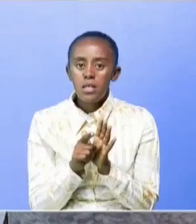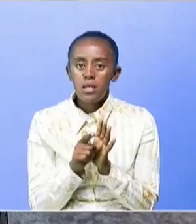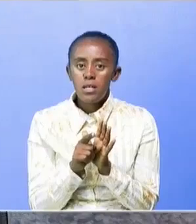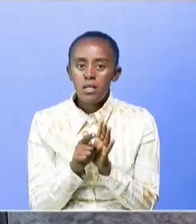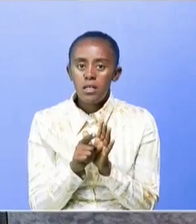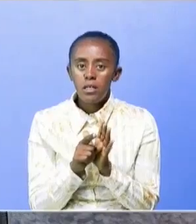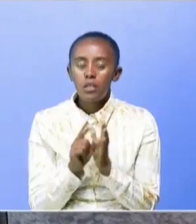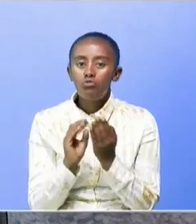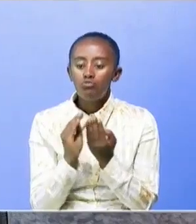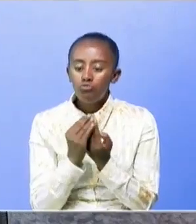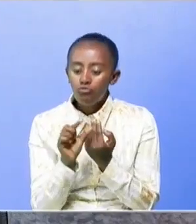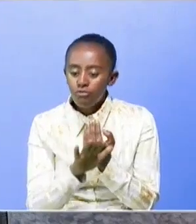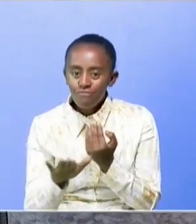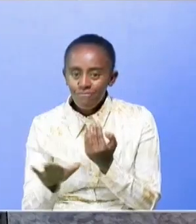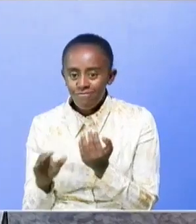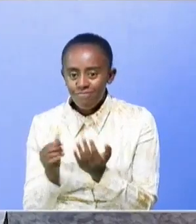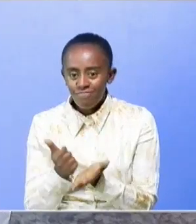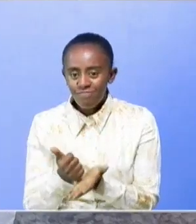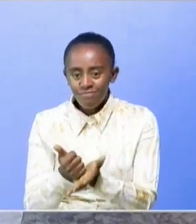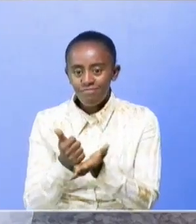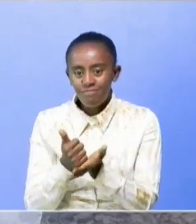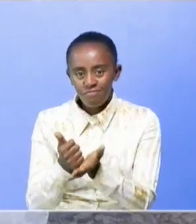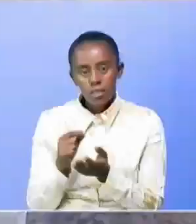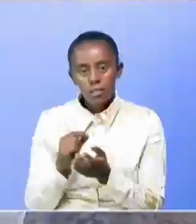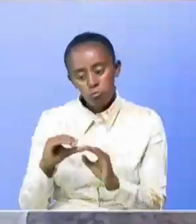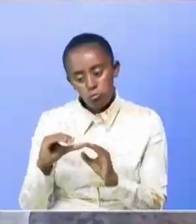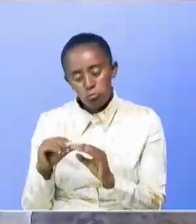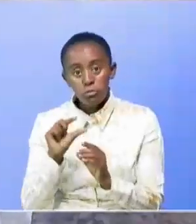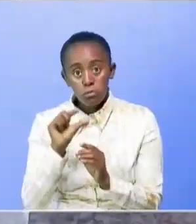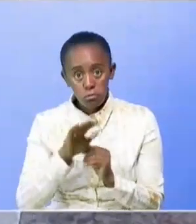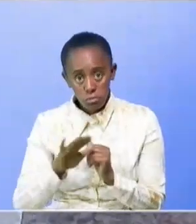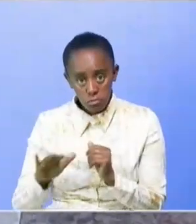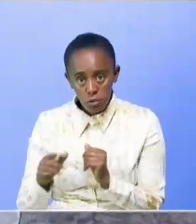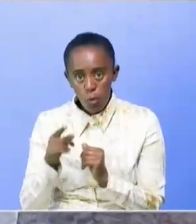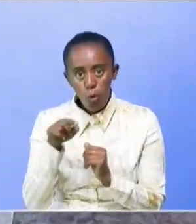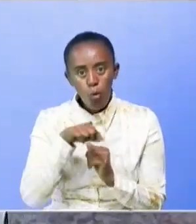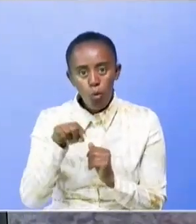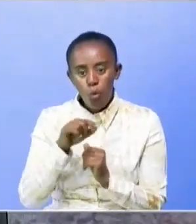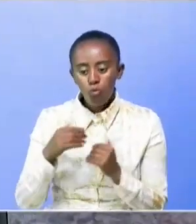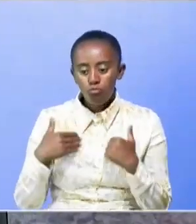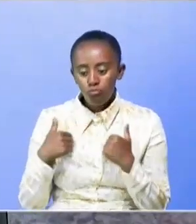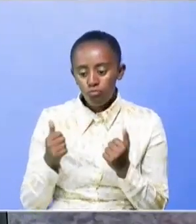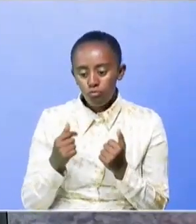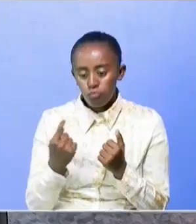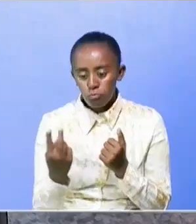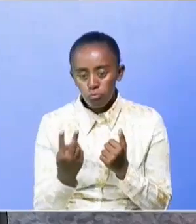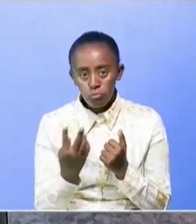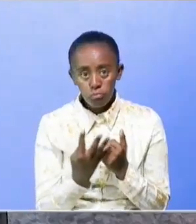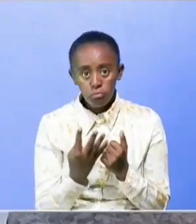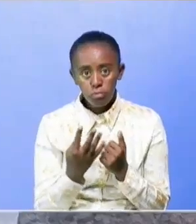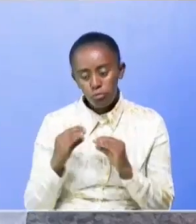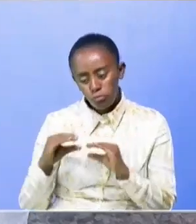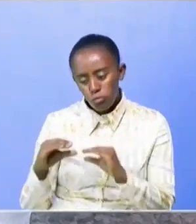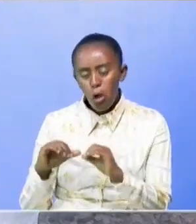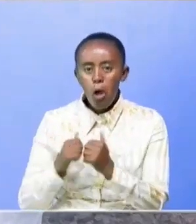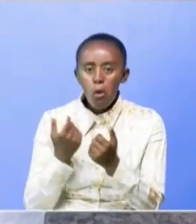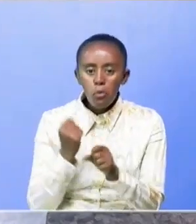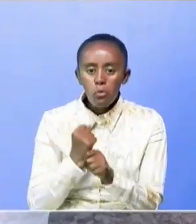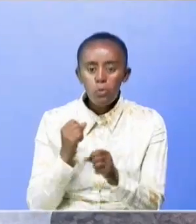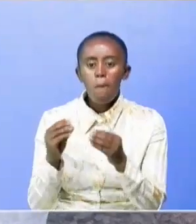tutor young children or teach young children how to read or how to do